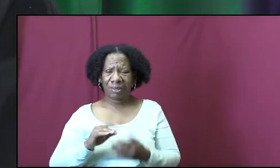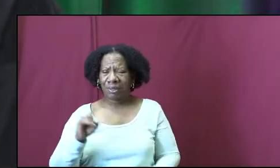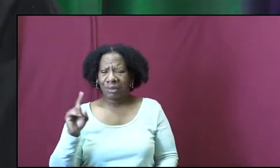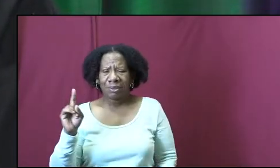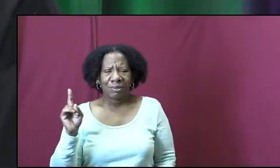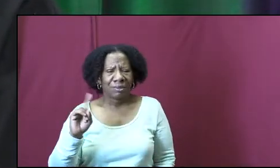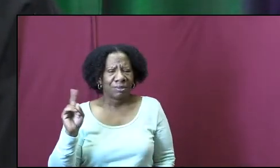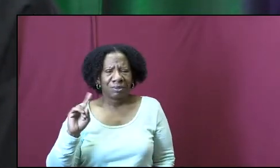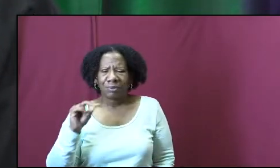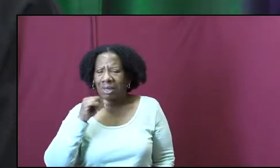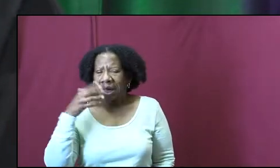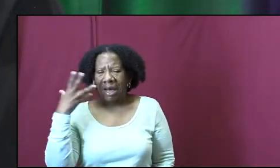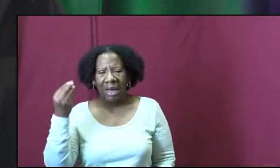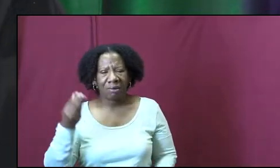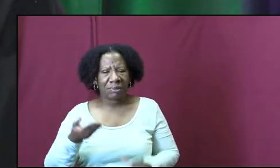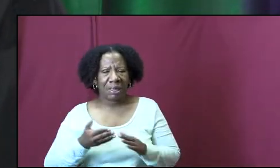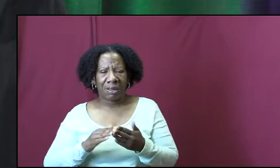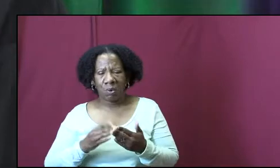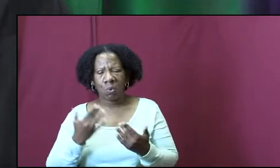town for Christmas. Wait till I see him.